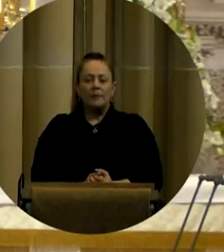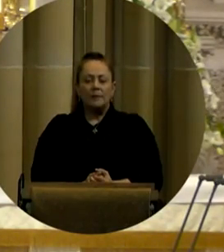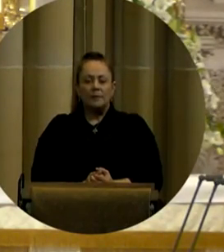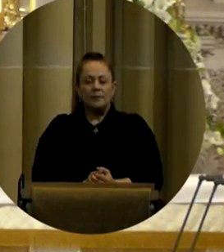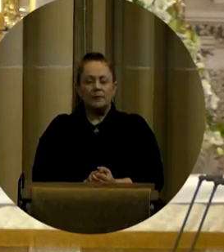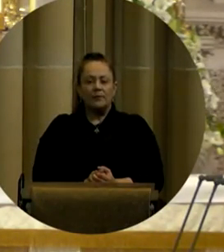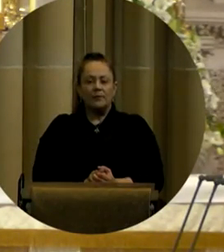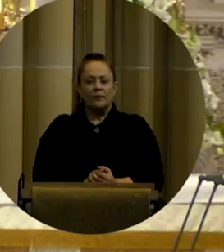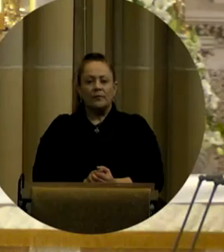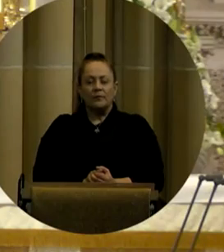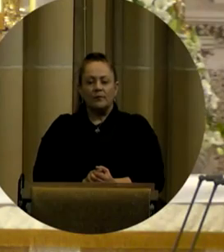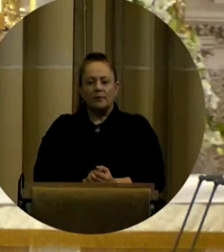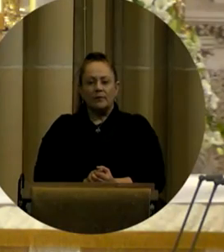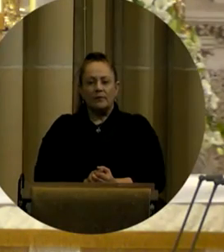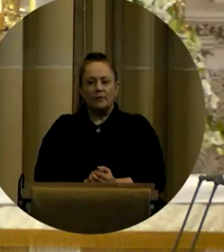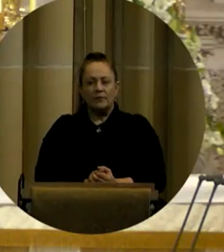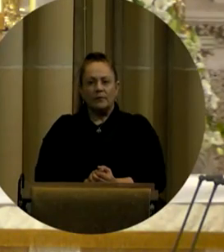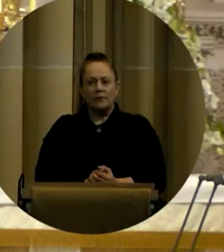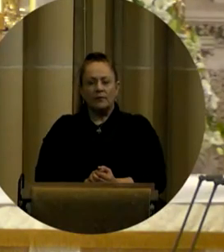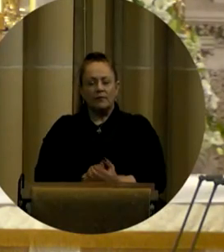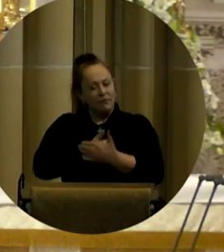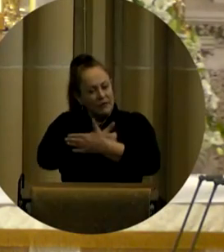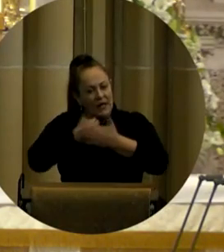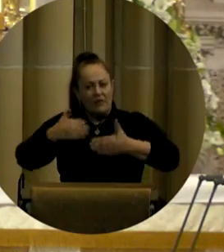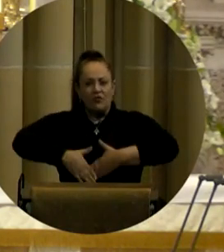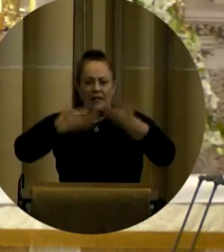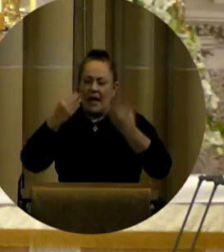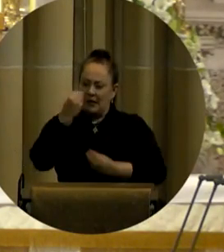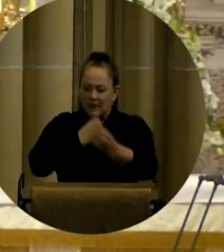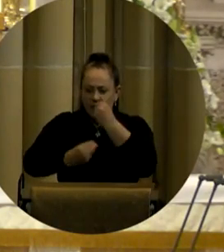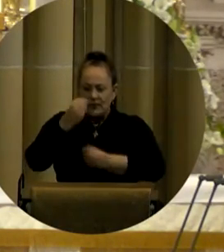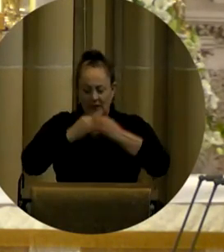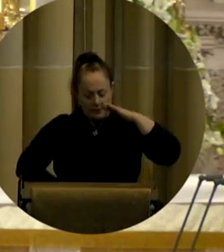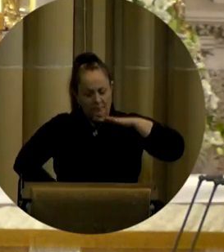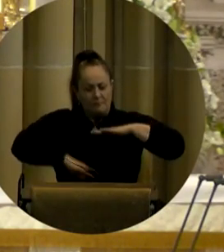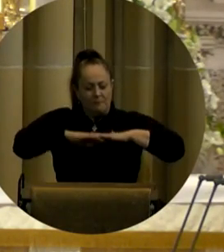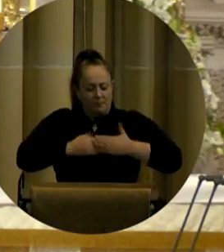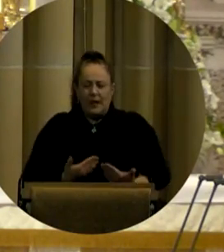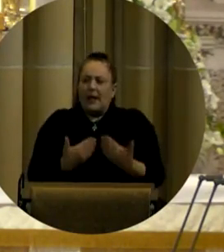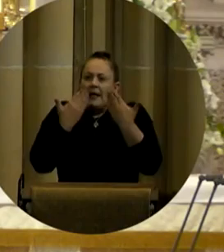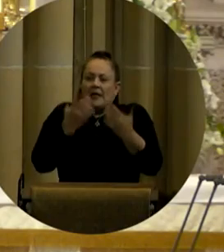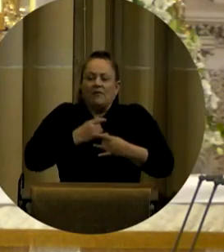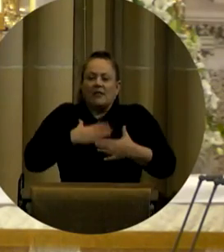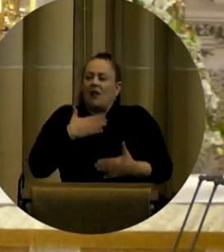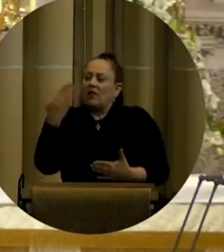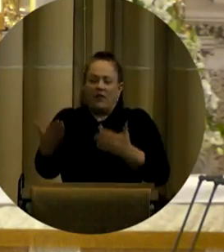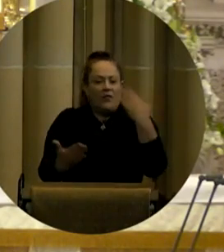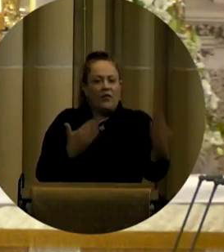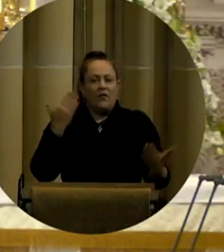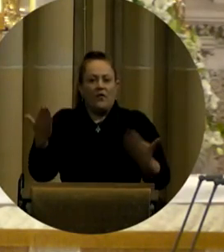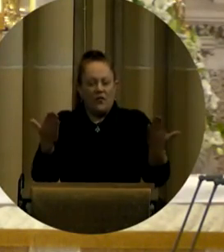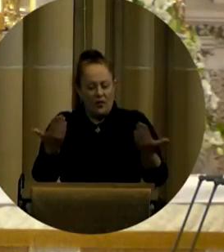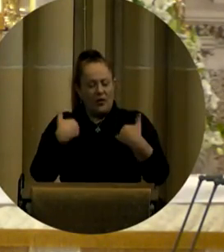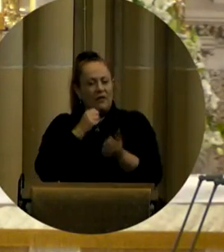daily fed and forgave others, were fed and forgiven themselves, and were